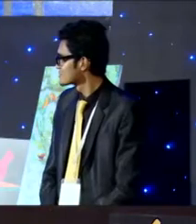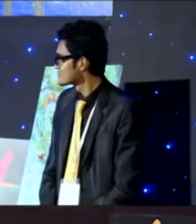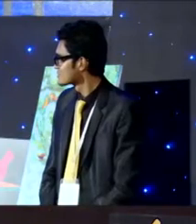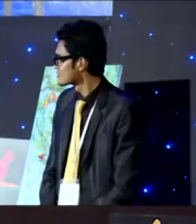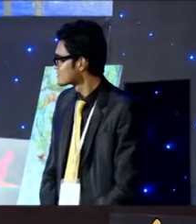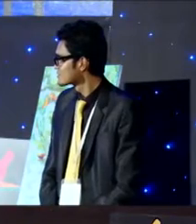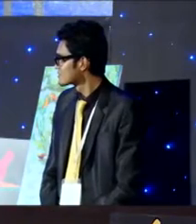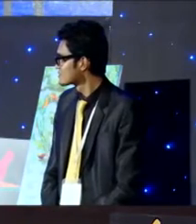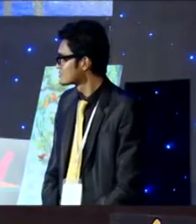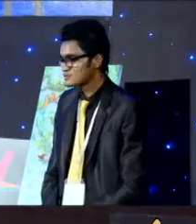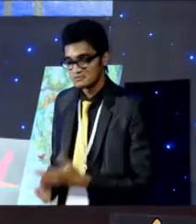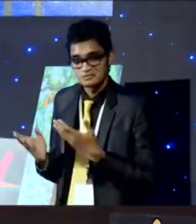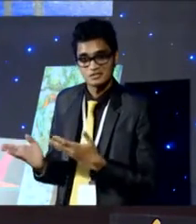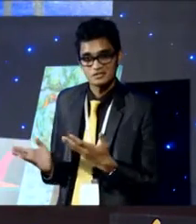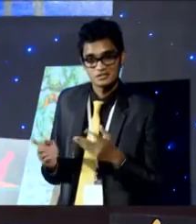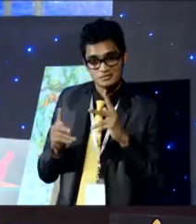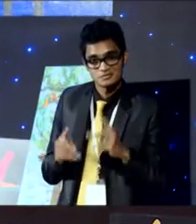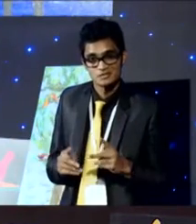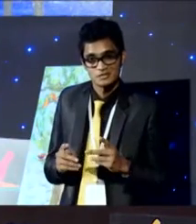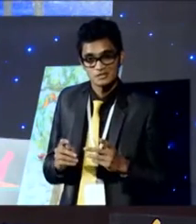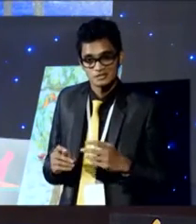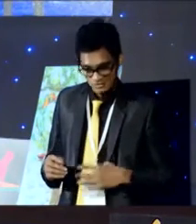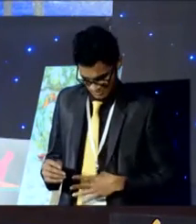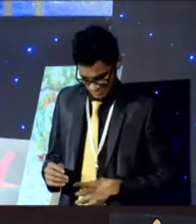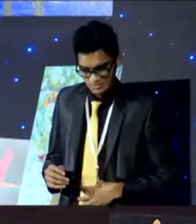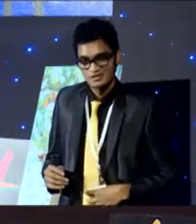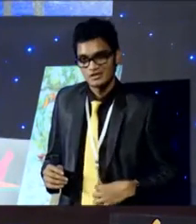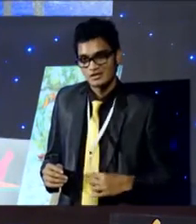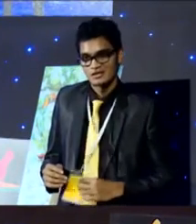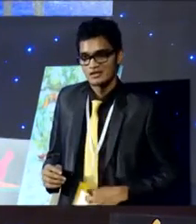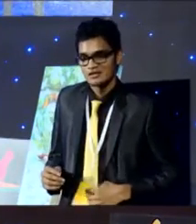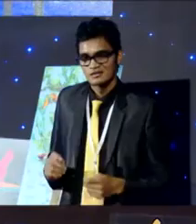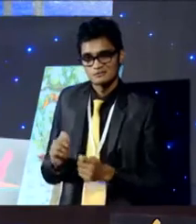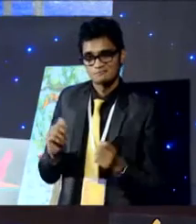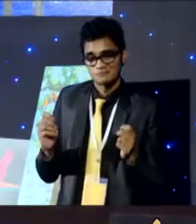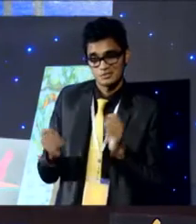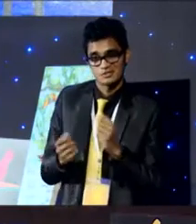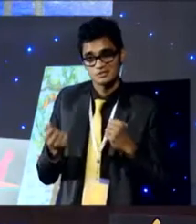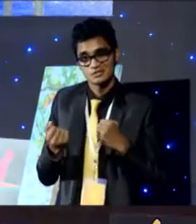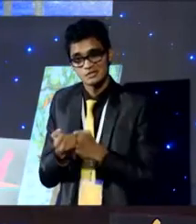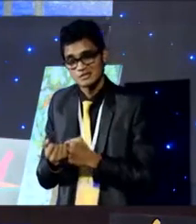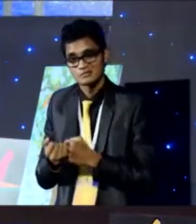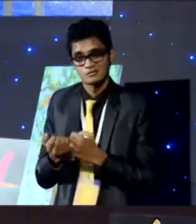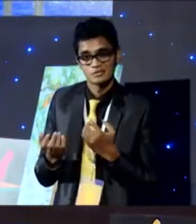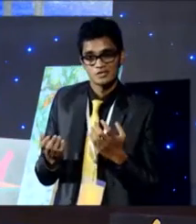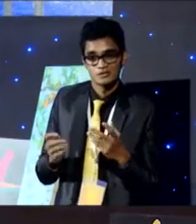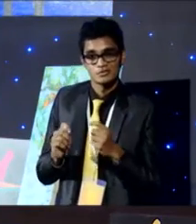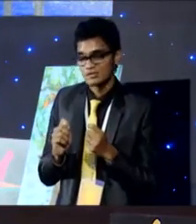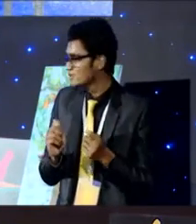for a lot of change, especially in terms of persons with disability getting into higher education. What are your